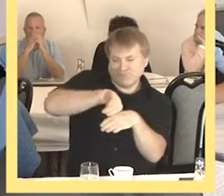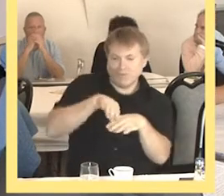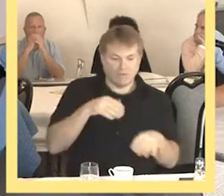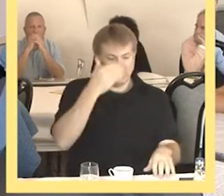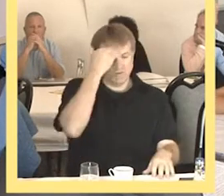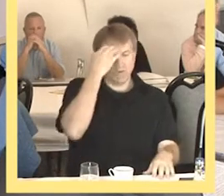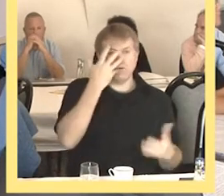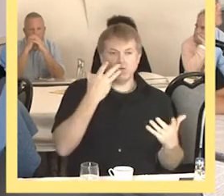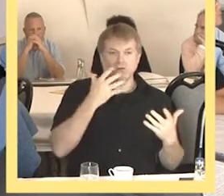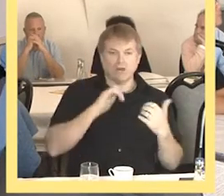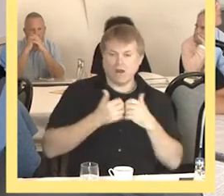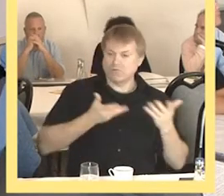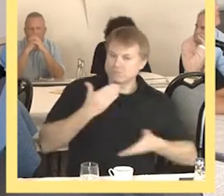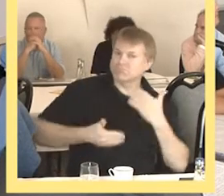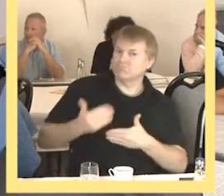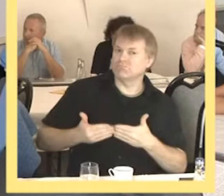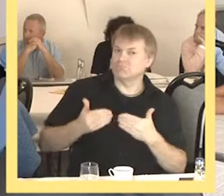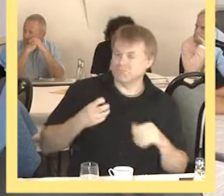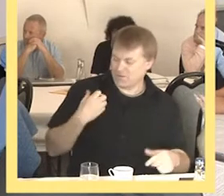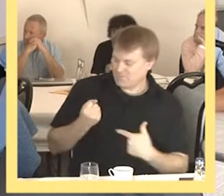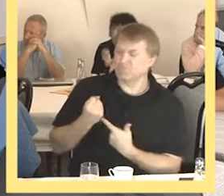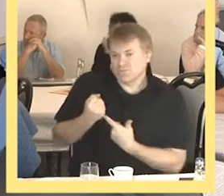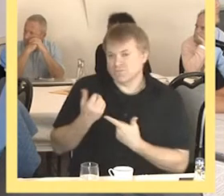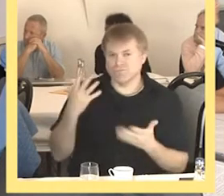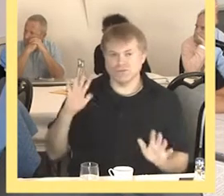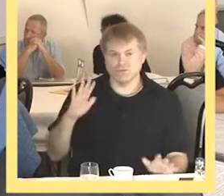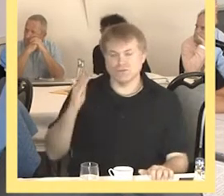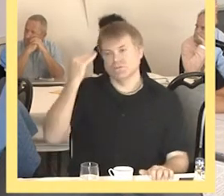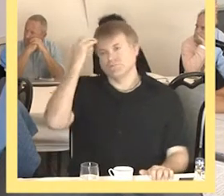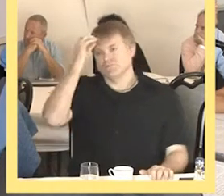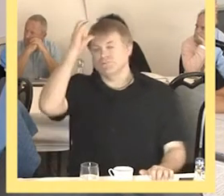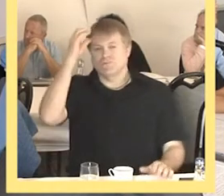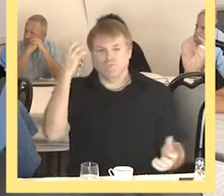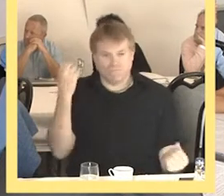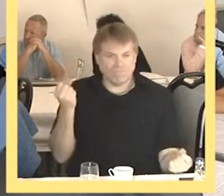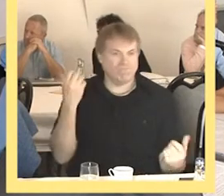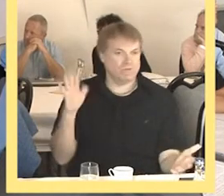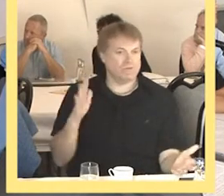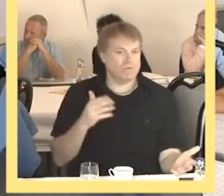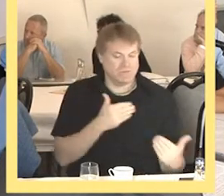effectively. The second point I take is that